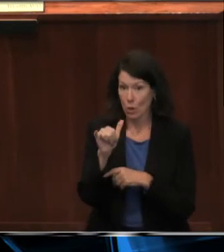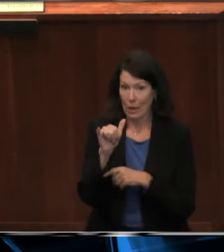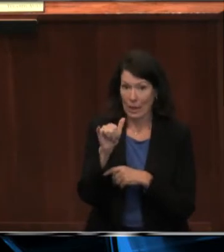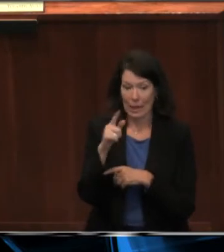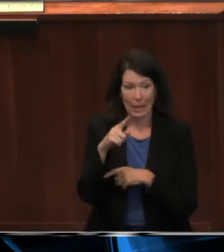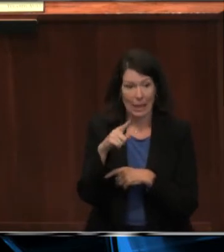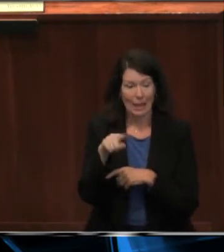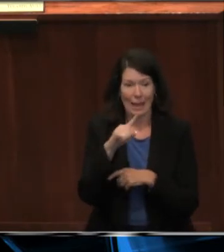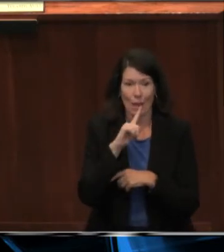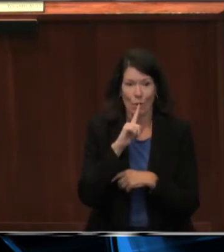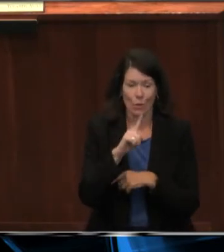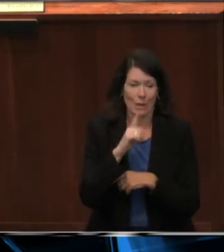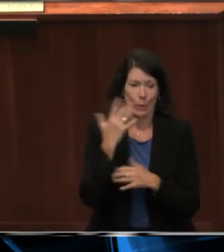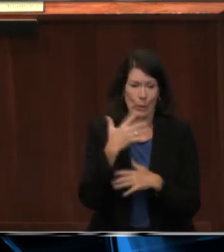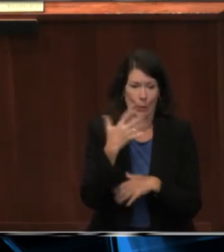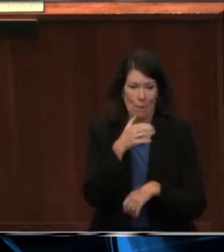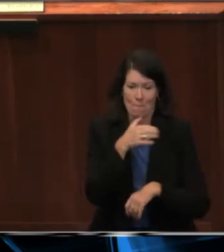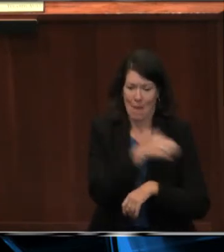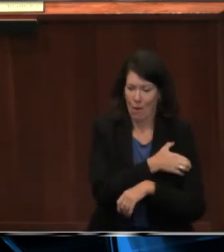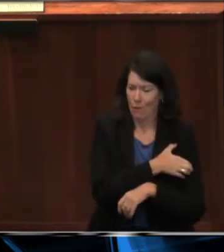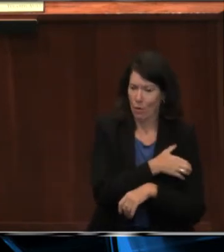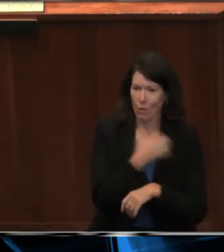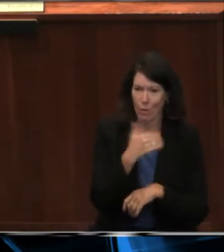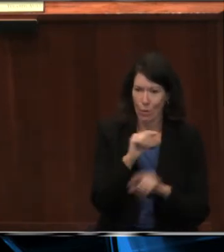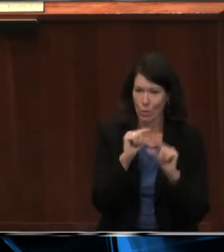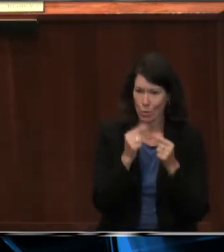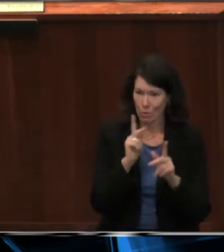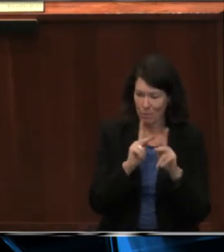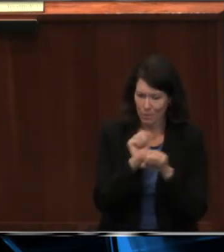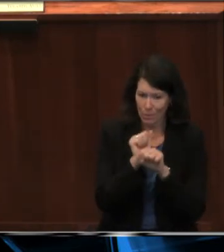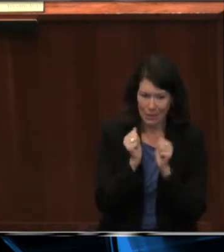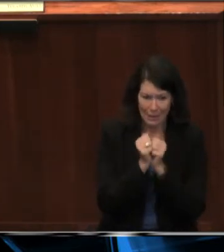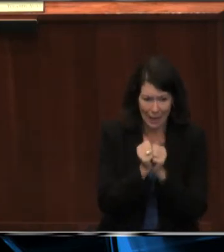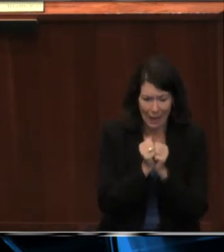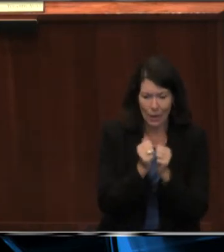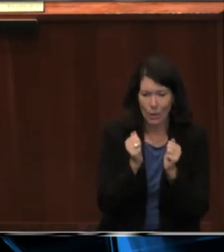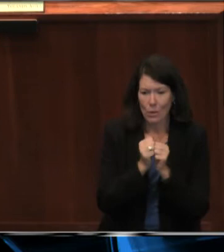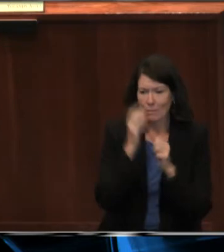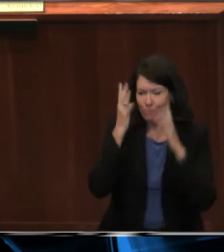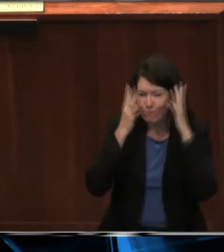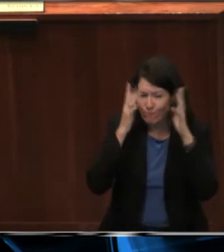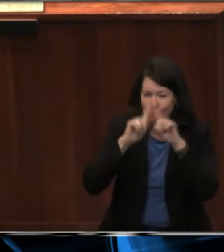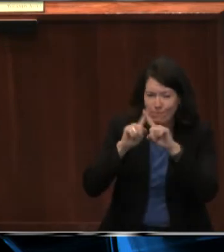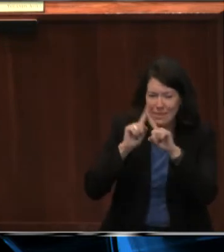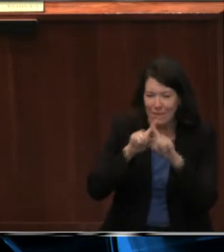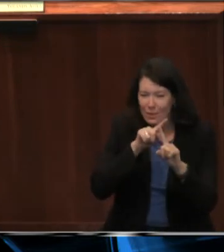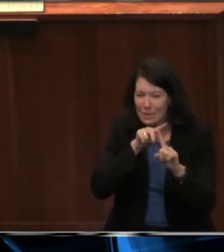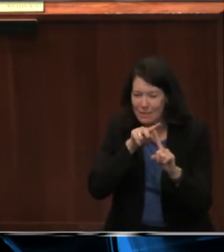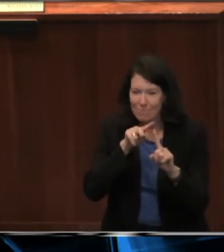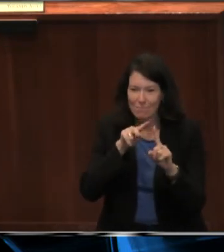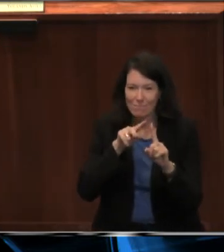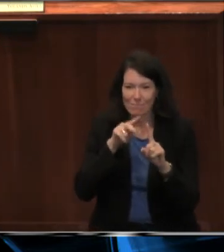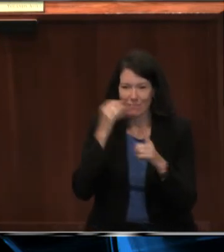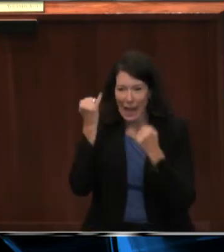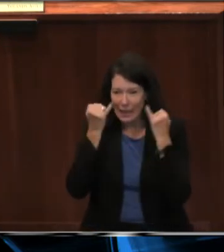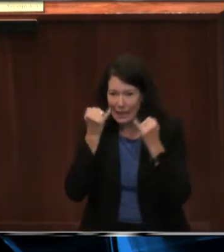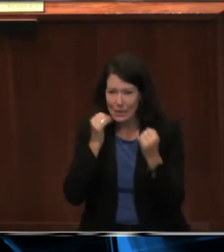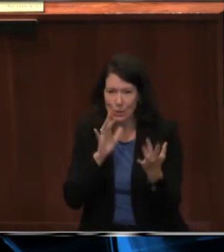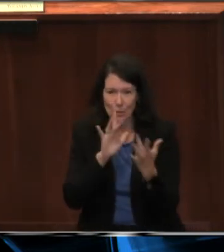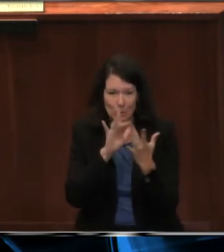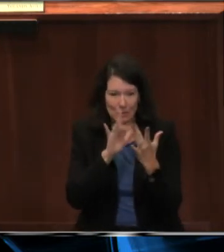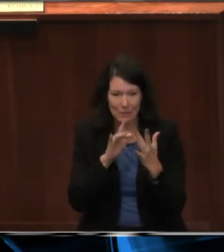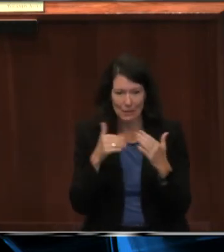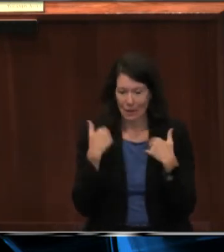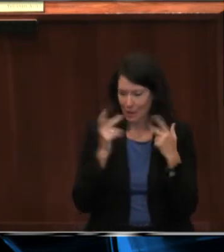are an absolute creative powerhouse and have been working with us on some really creative and outside the box ways that we can look at reaching some of this